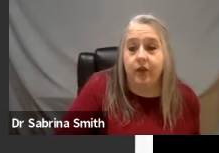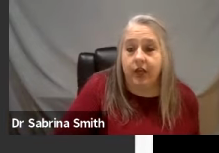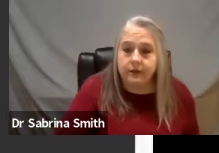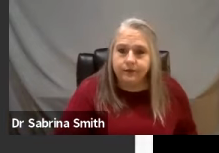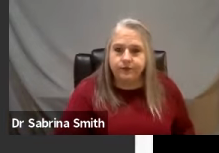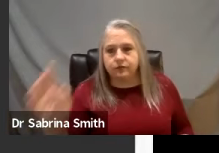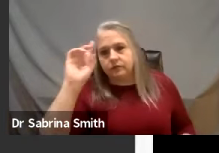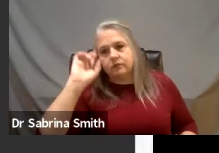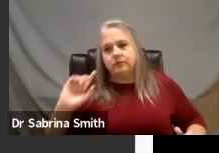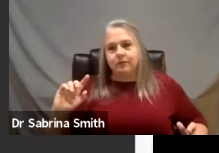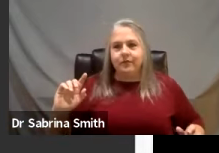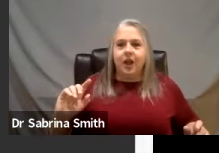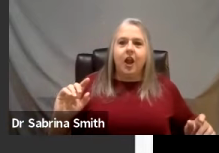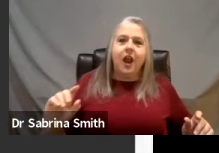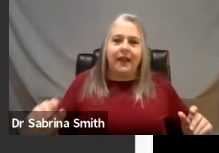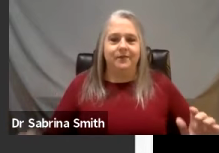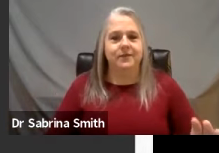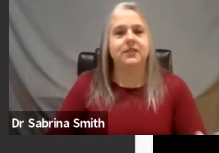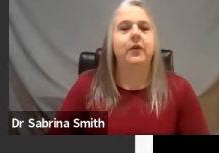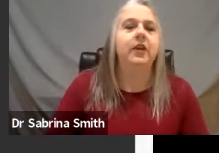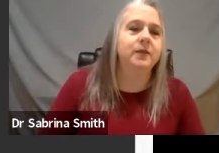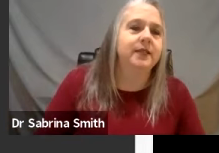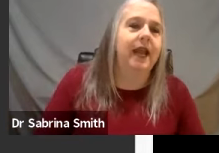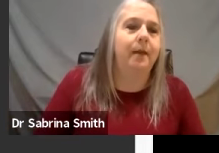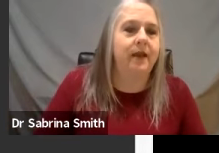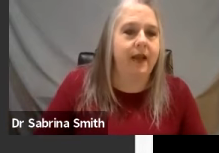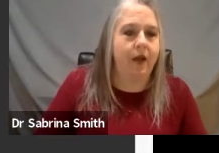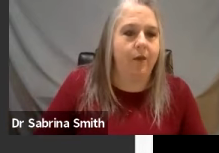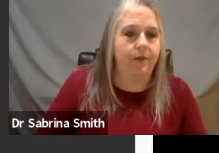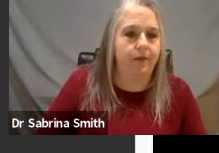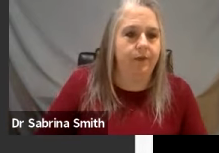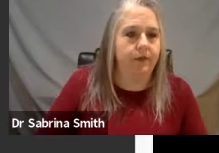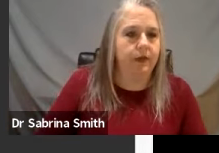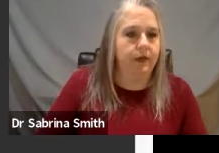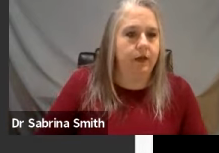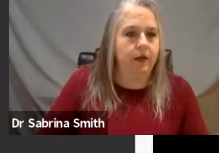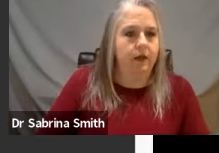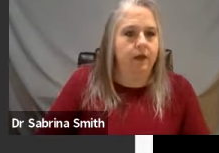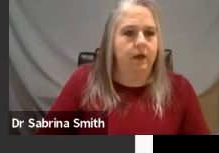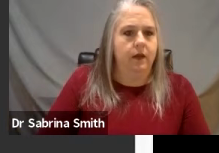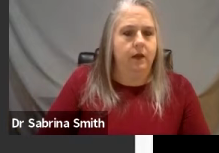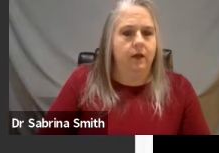Okay, we good? All right. So here's what's going to happen now.